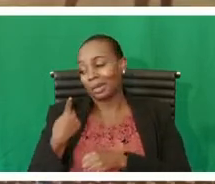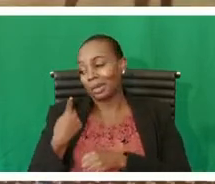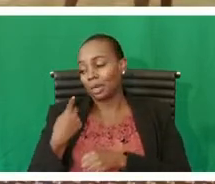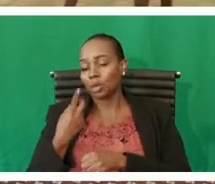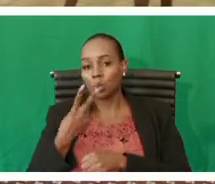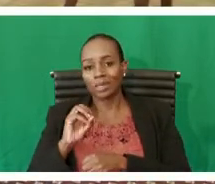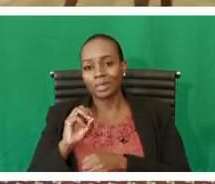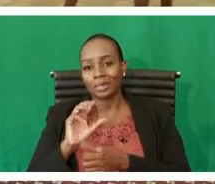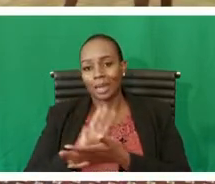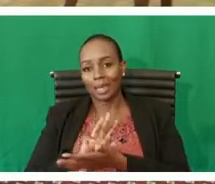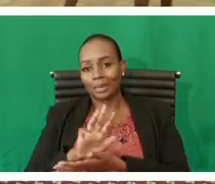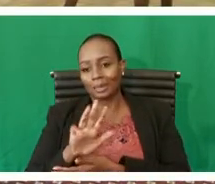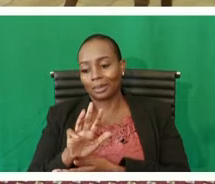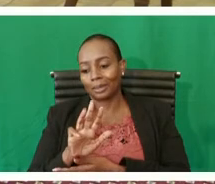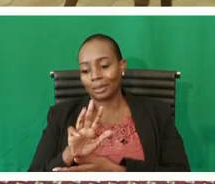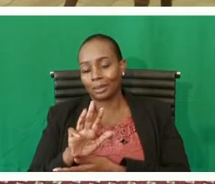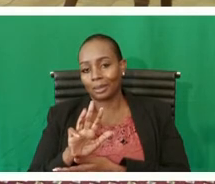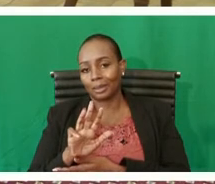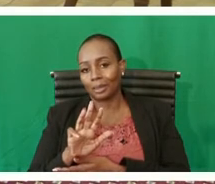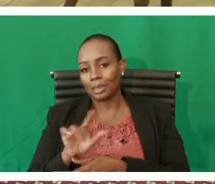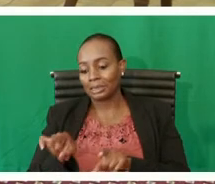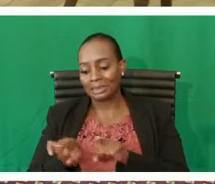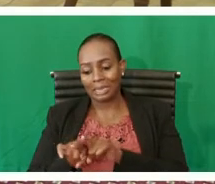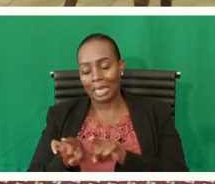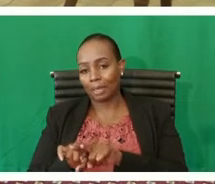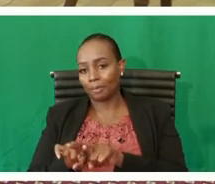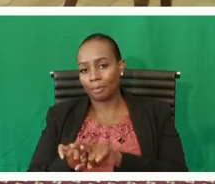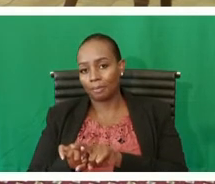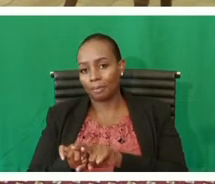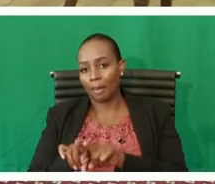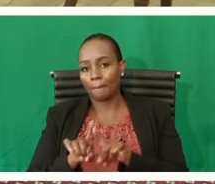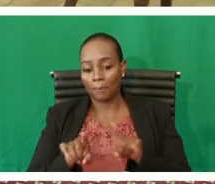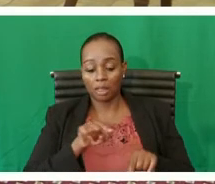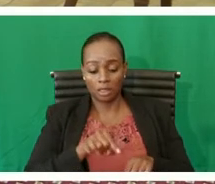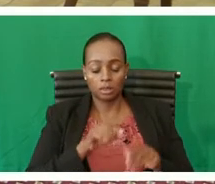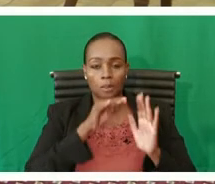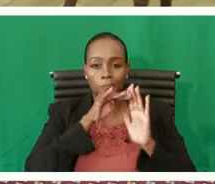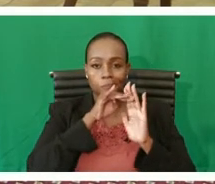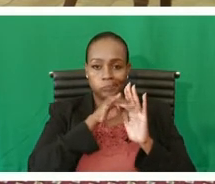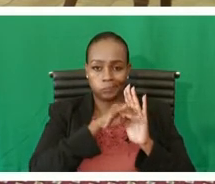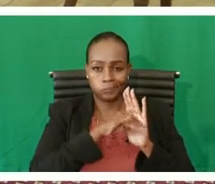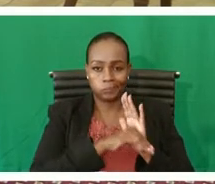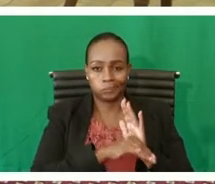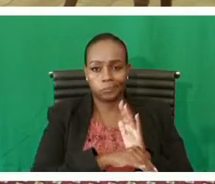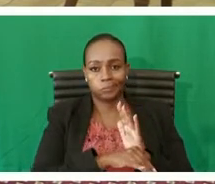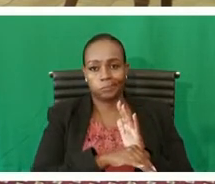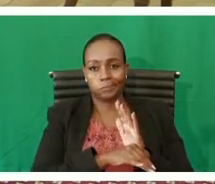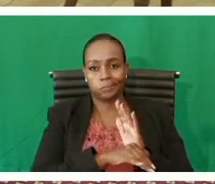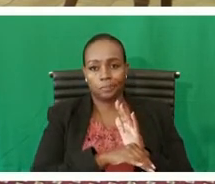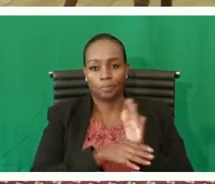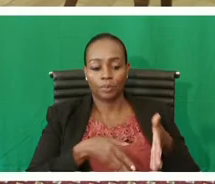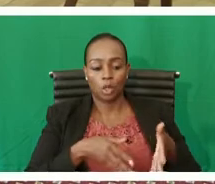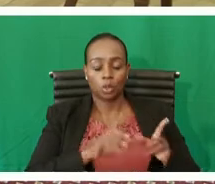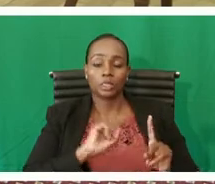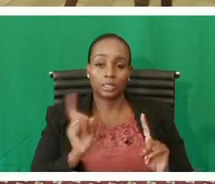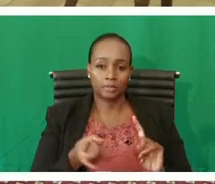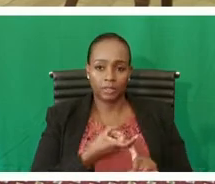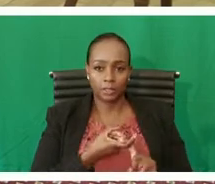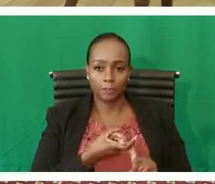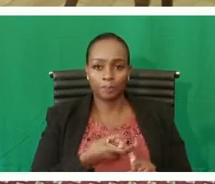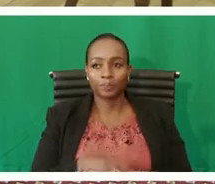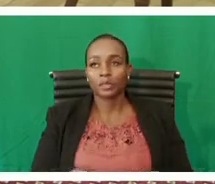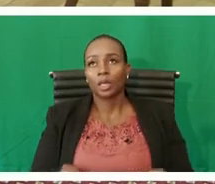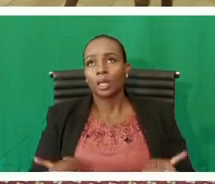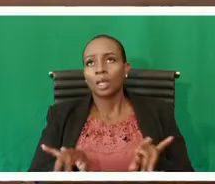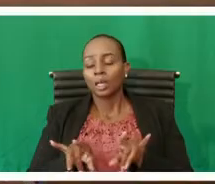2020 festive season. Honorable Speaker, like other sectors, the sports, arts,